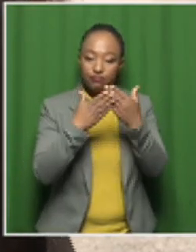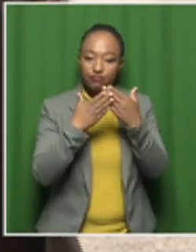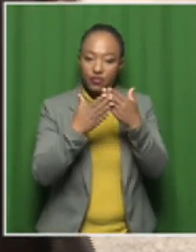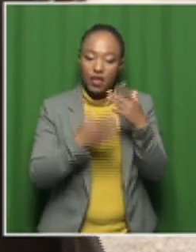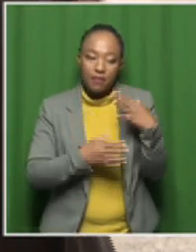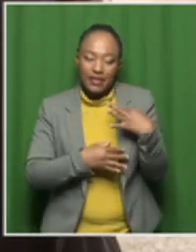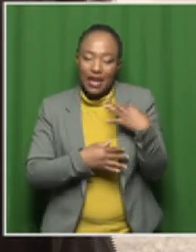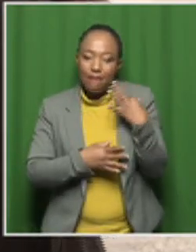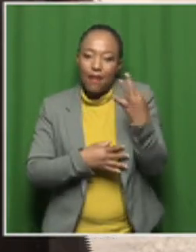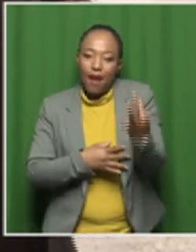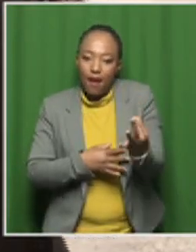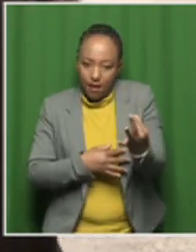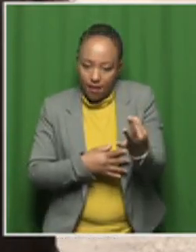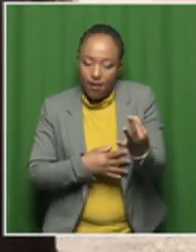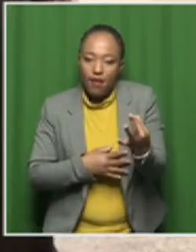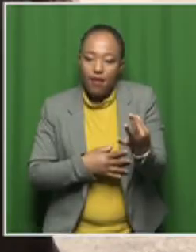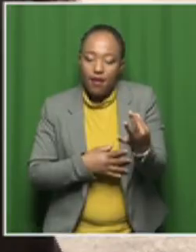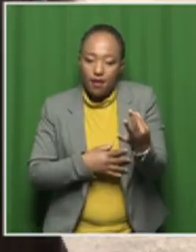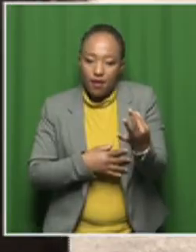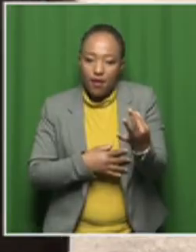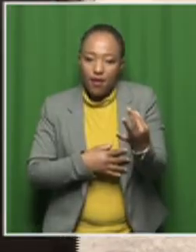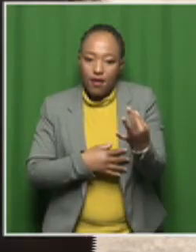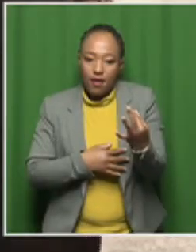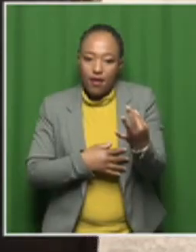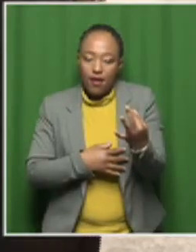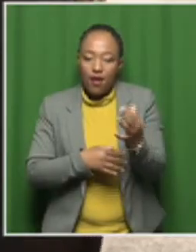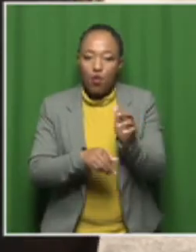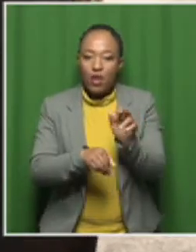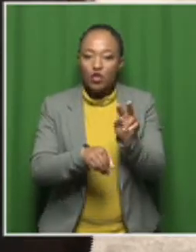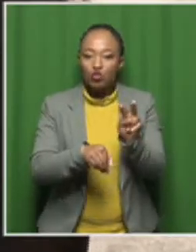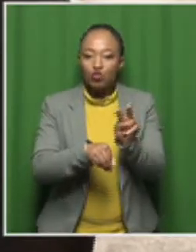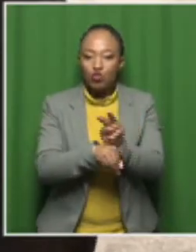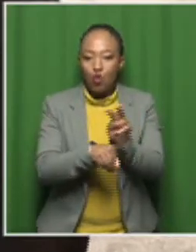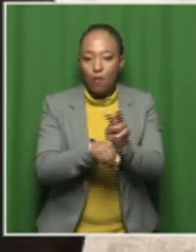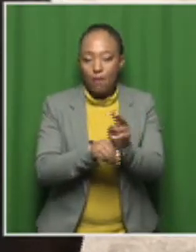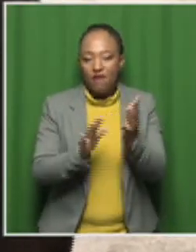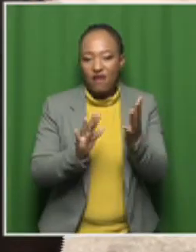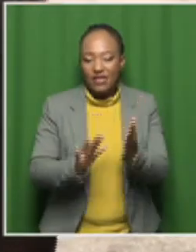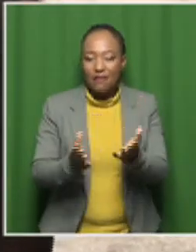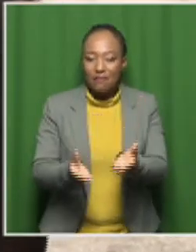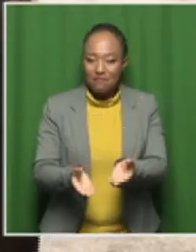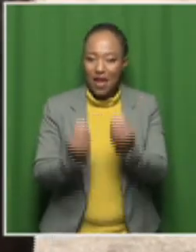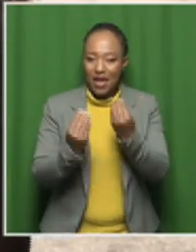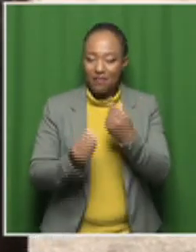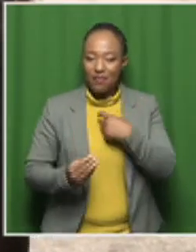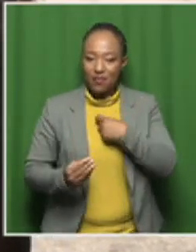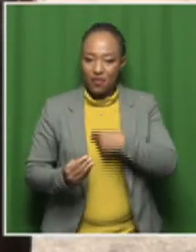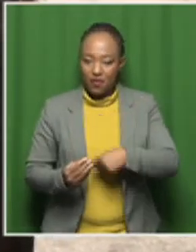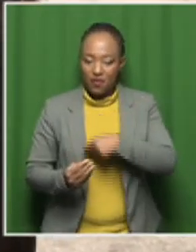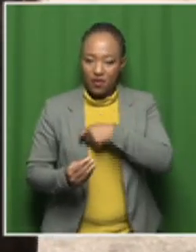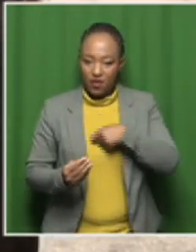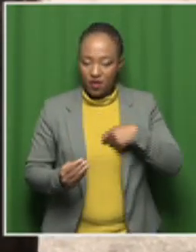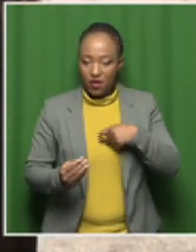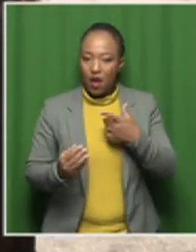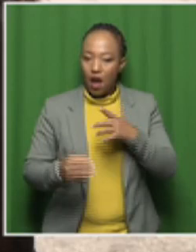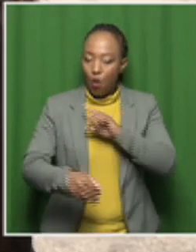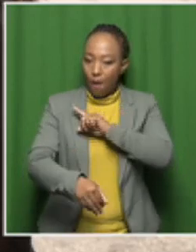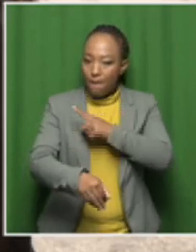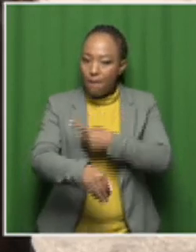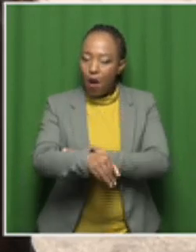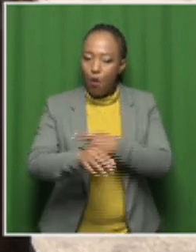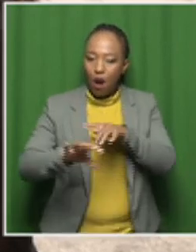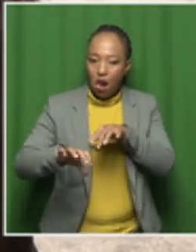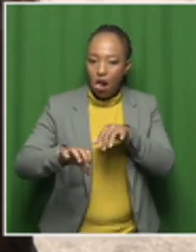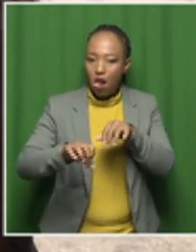the scholarship through securing a supervisor in Switzerland. And that is how they take their power and ownership of